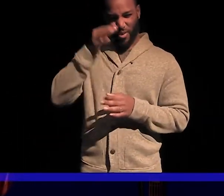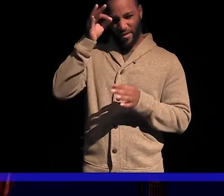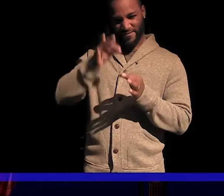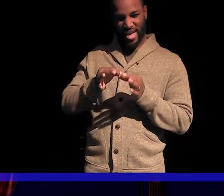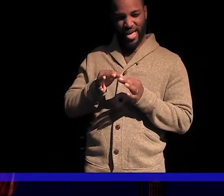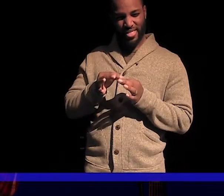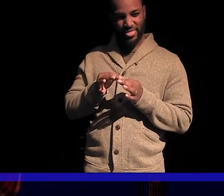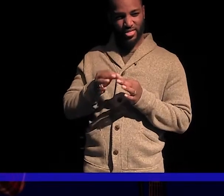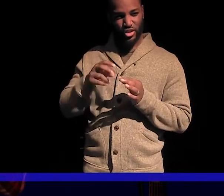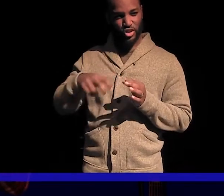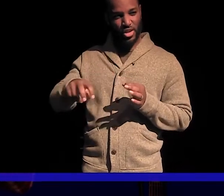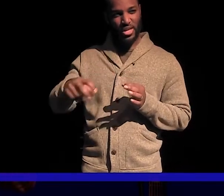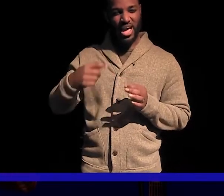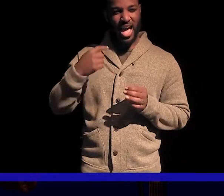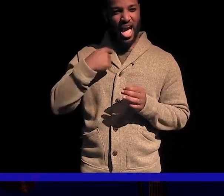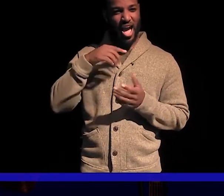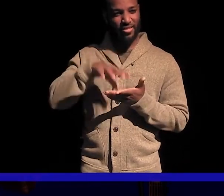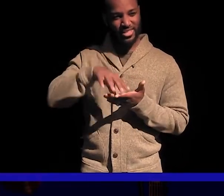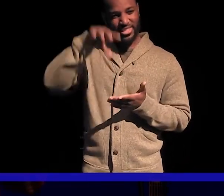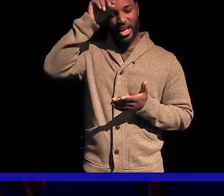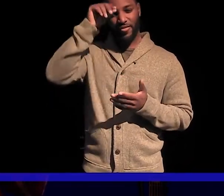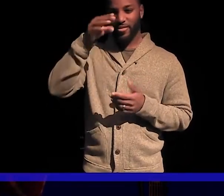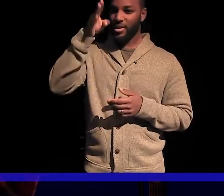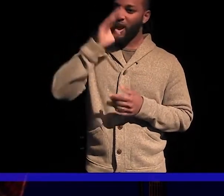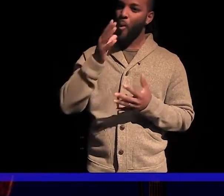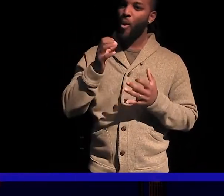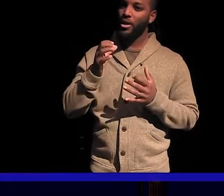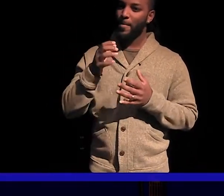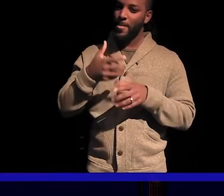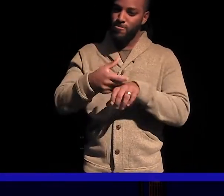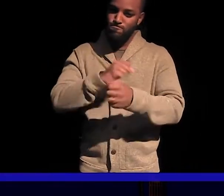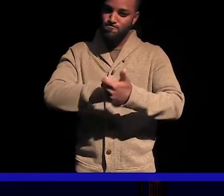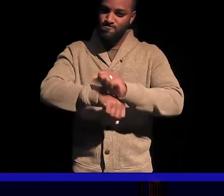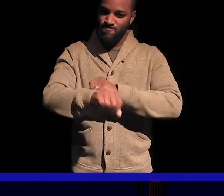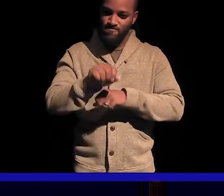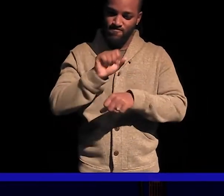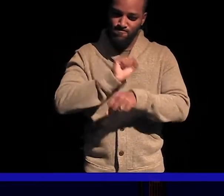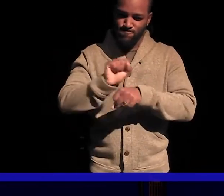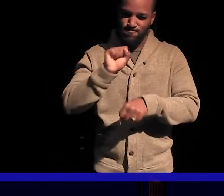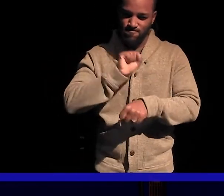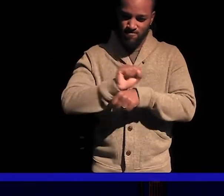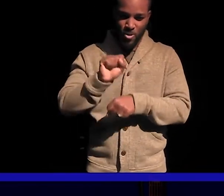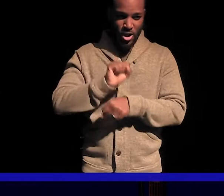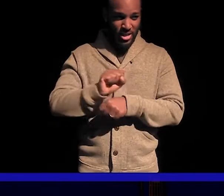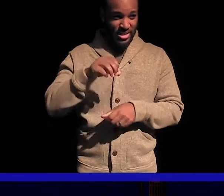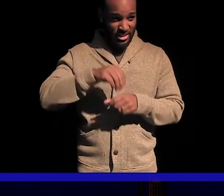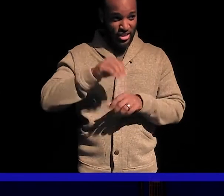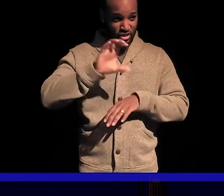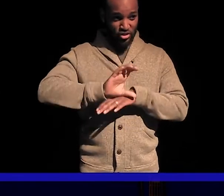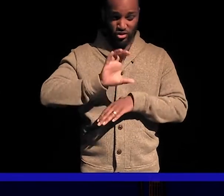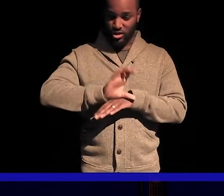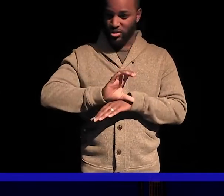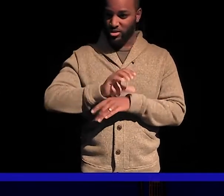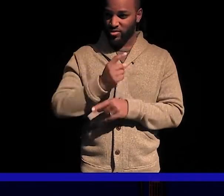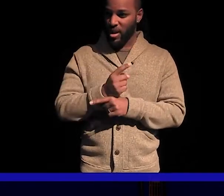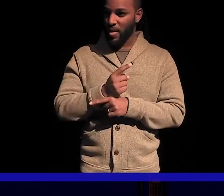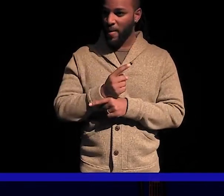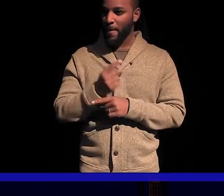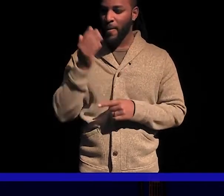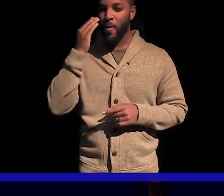I've discovered that God wants us to be an active participant in the life of the church. You